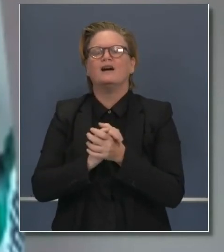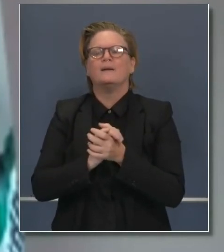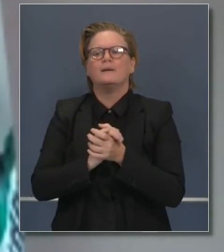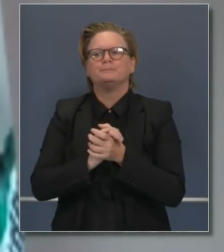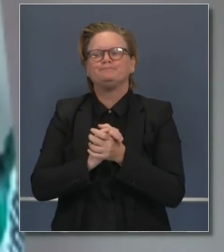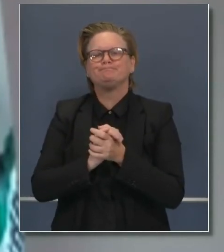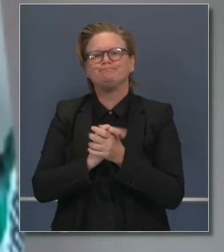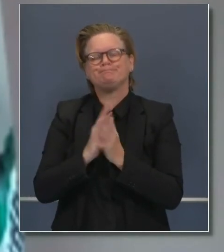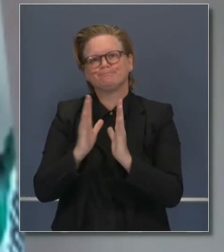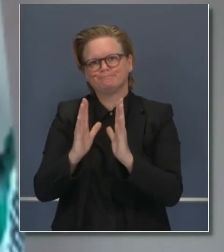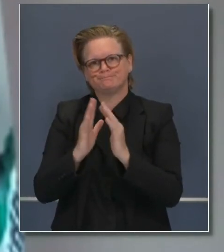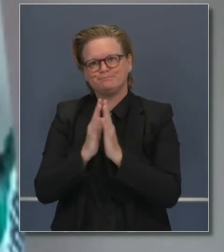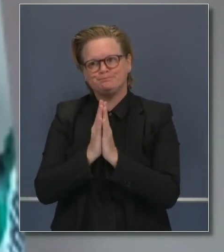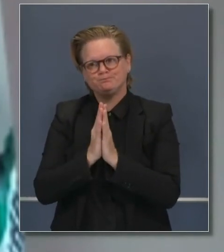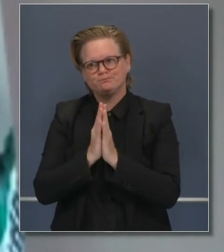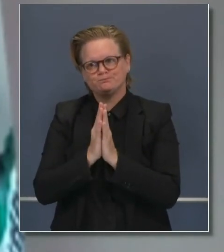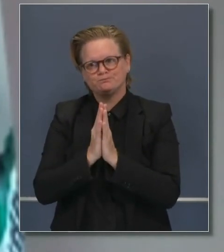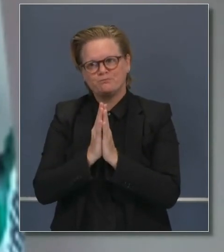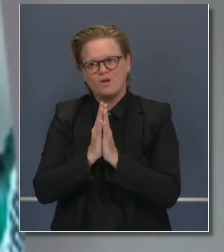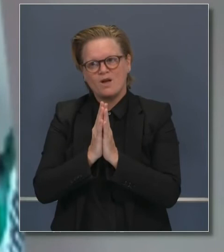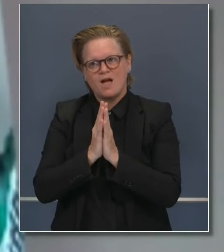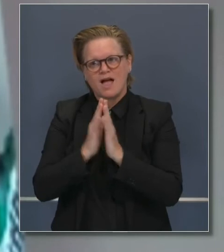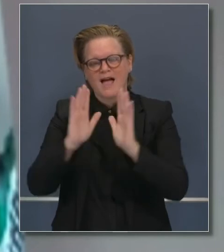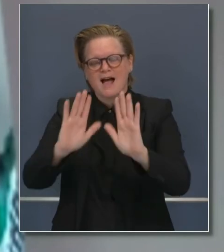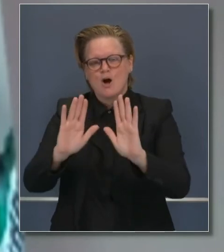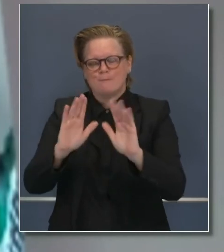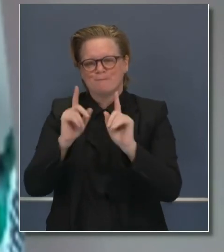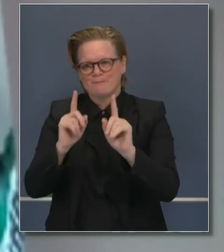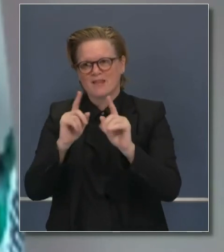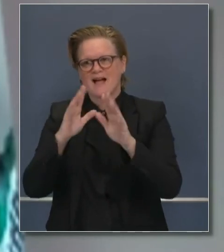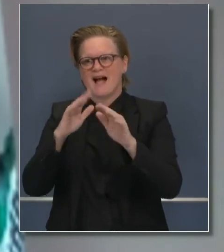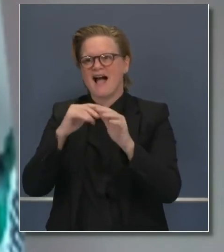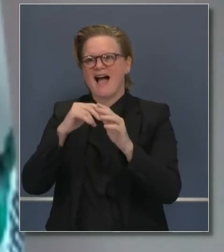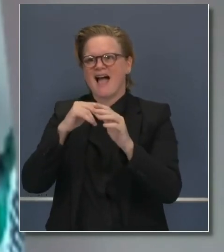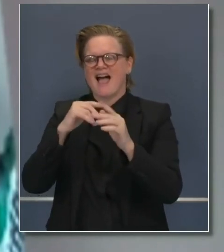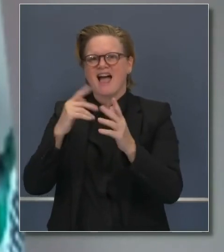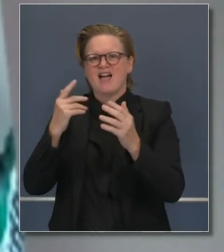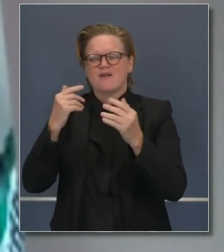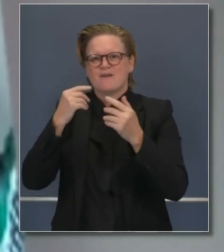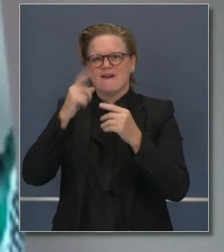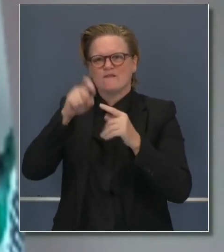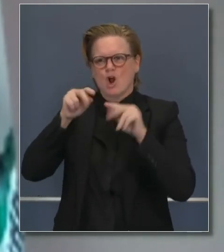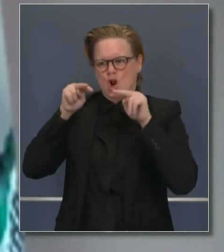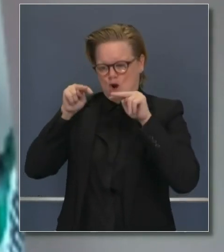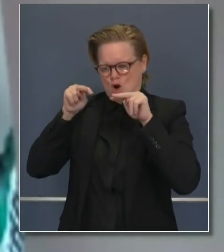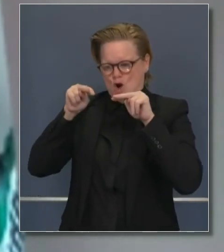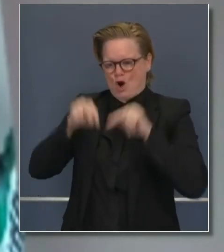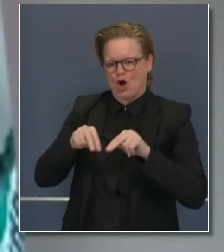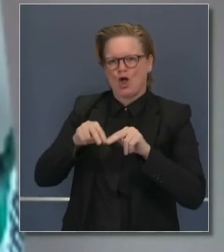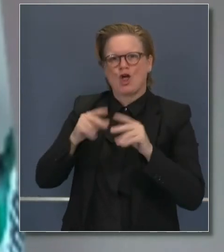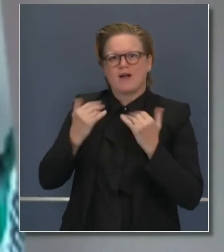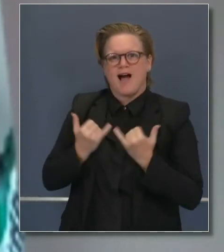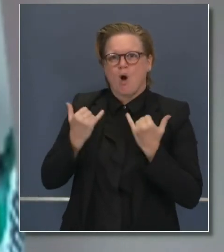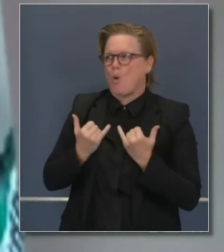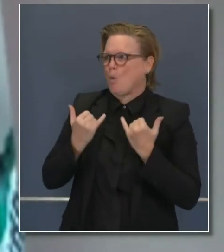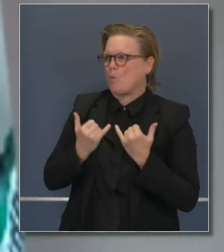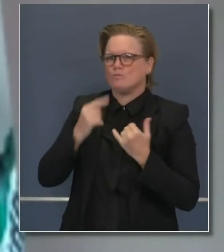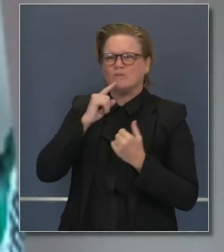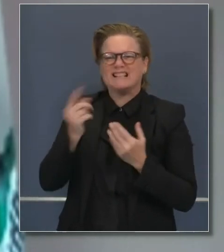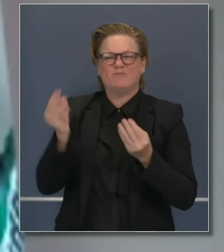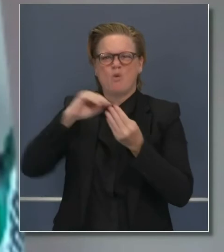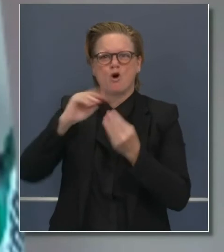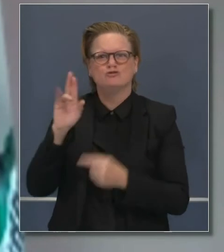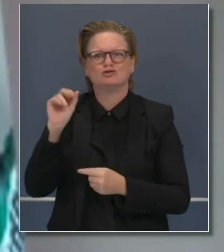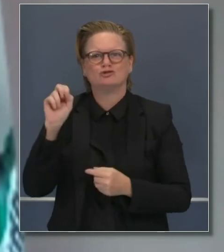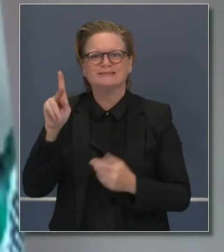more risky than they were a month ago. And that's just because we have more COVID in our communities and it's able to transmit